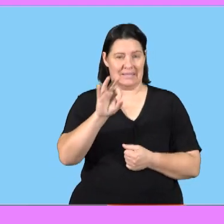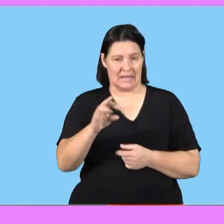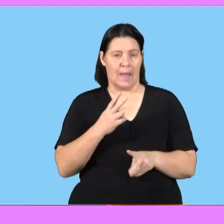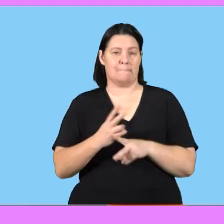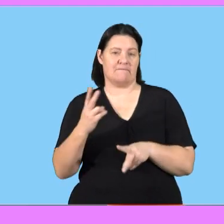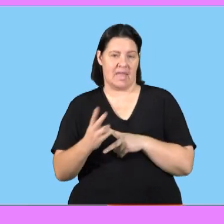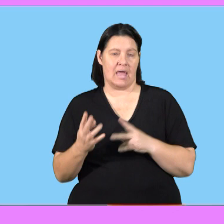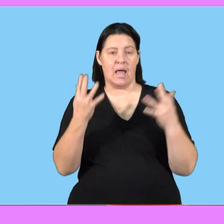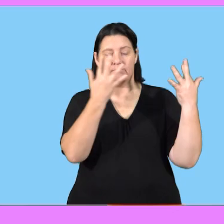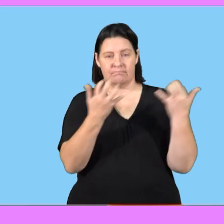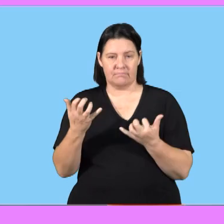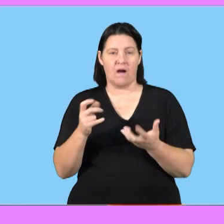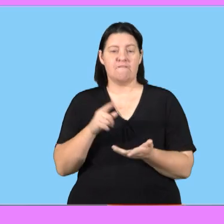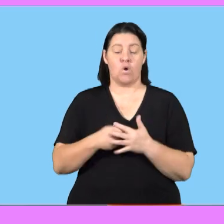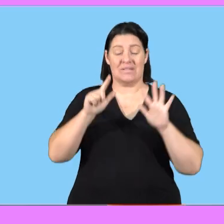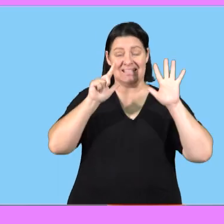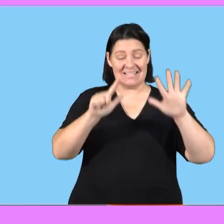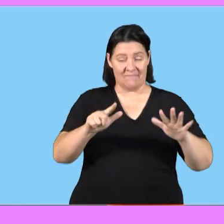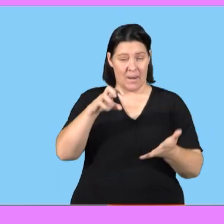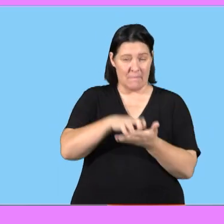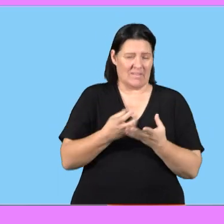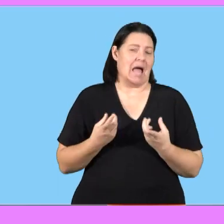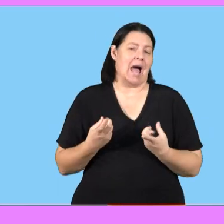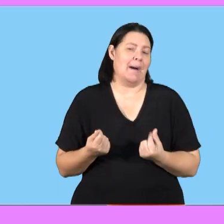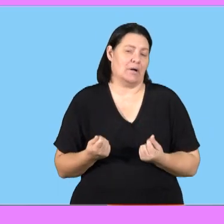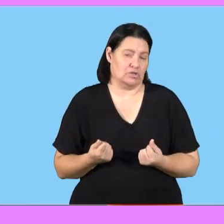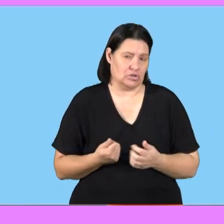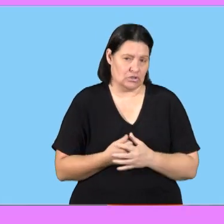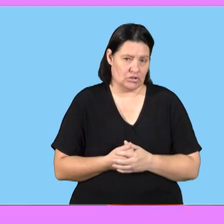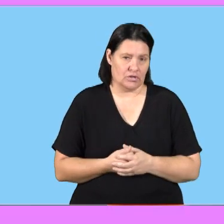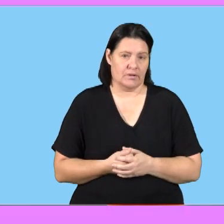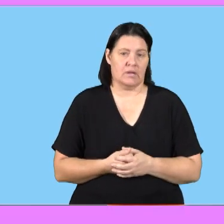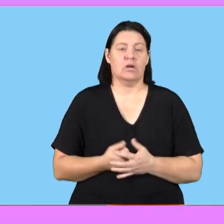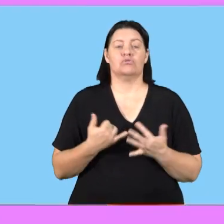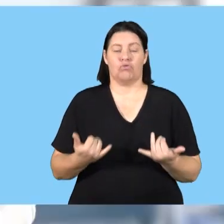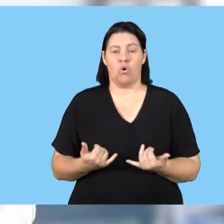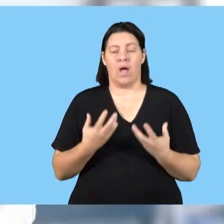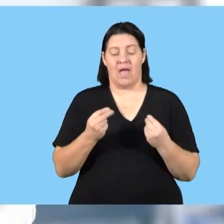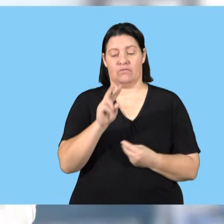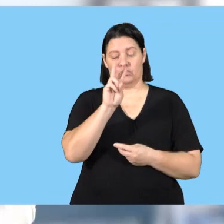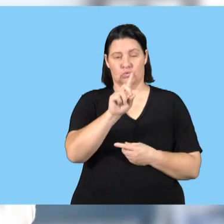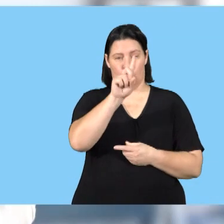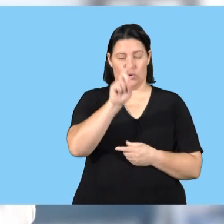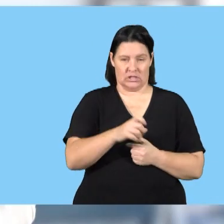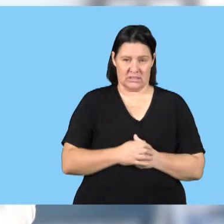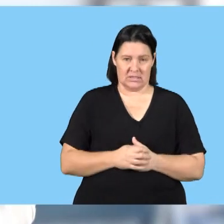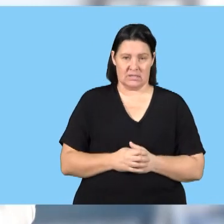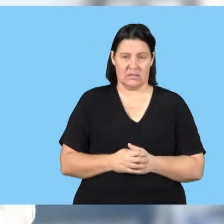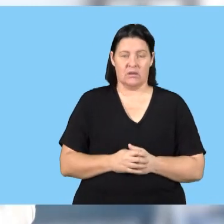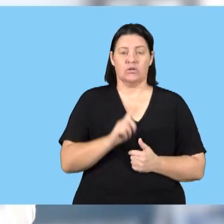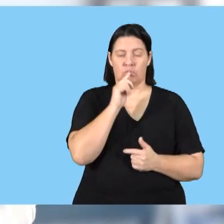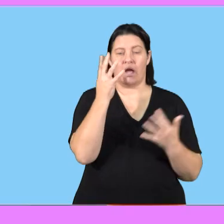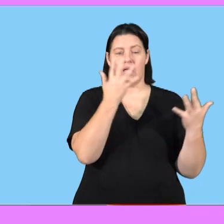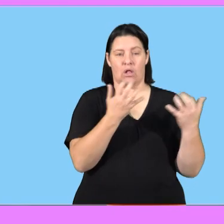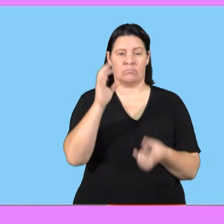prepare, calculate the total cost of 7 muffins. So here we have 2 questions. The first question is